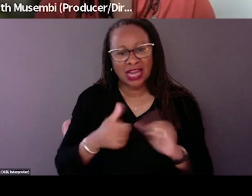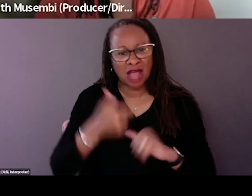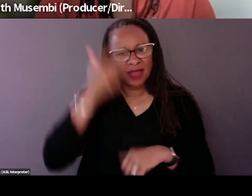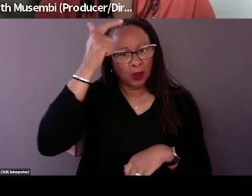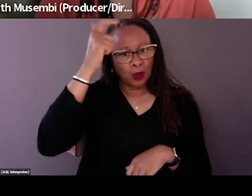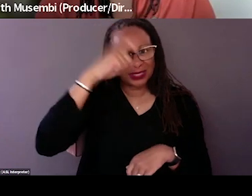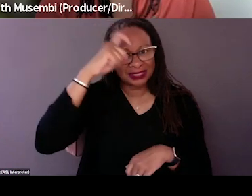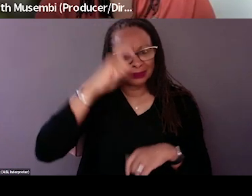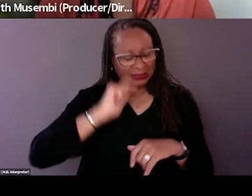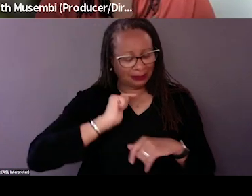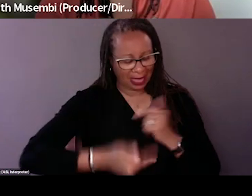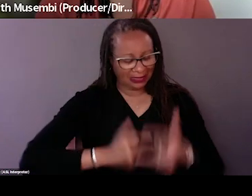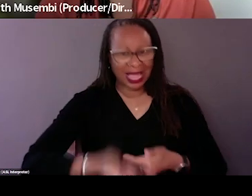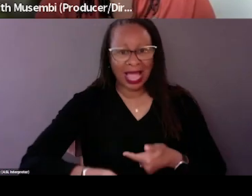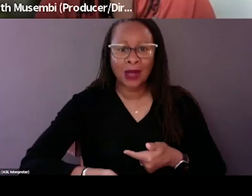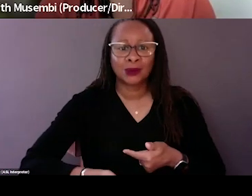and just the subtlety